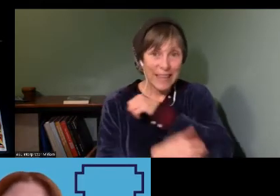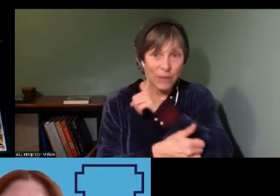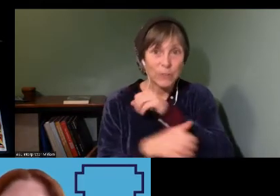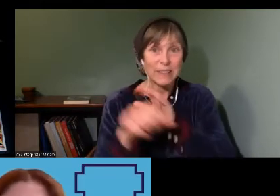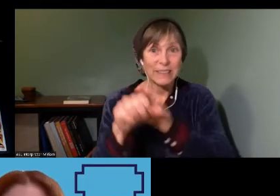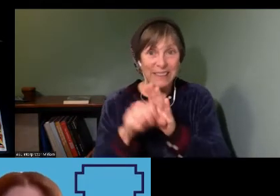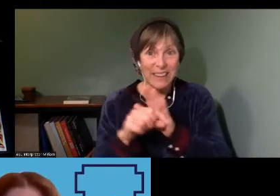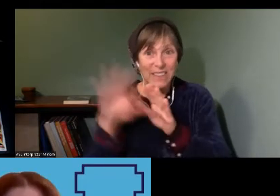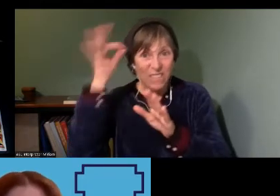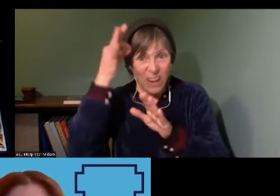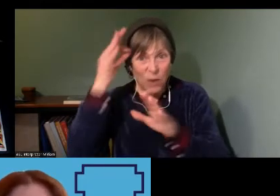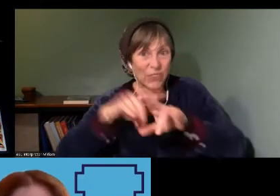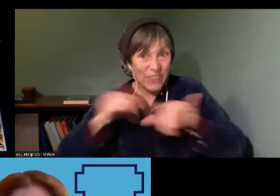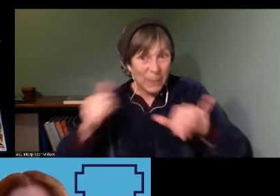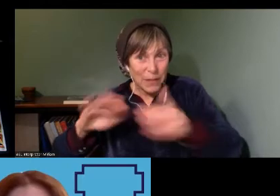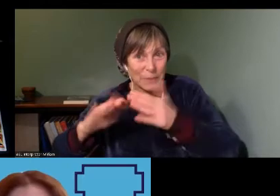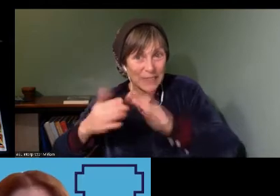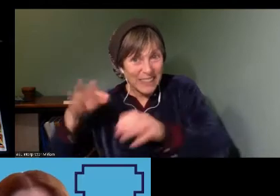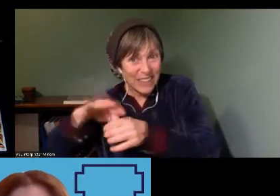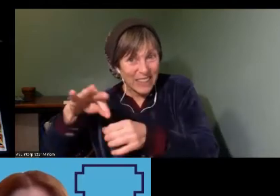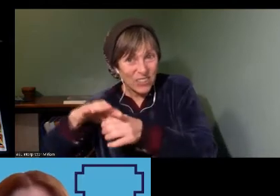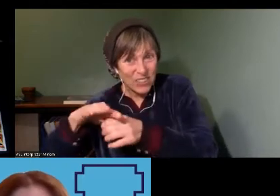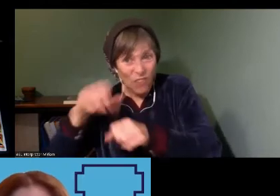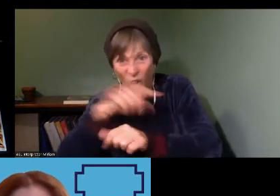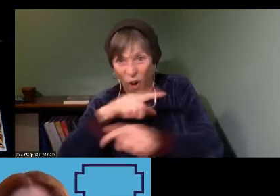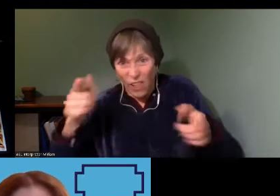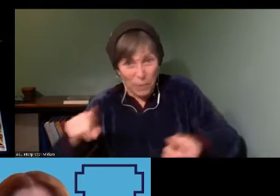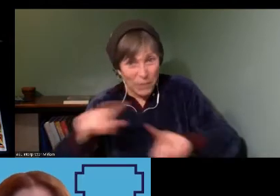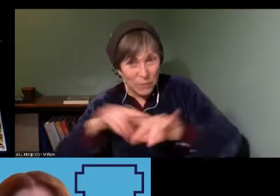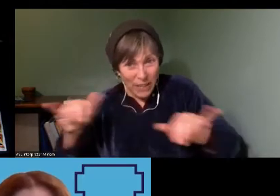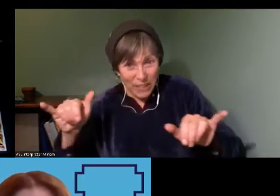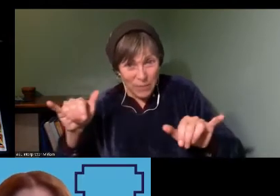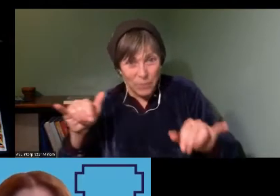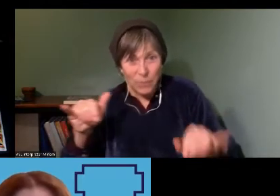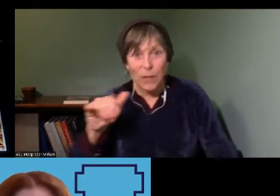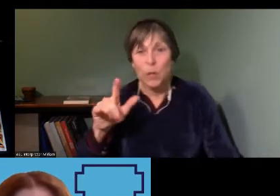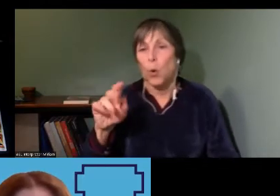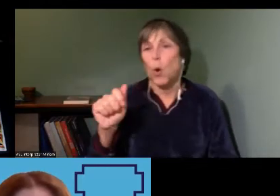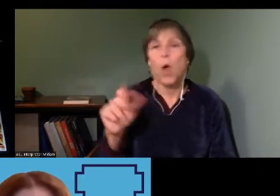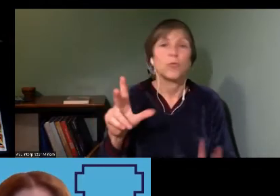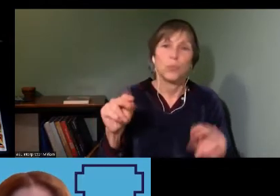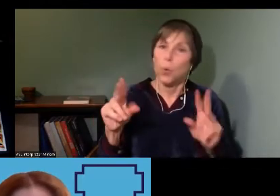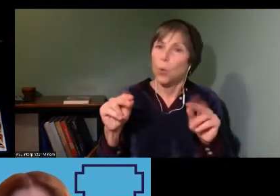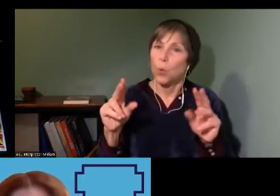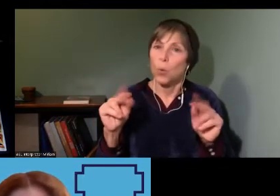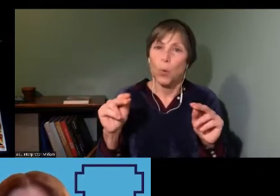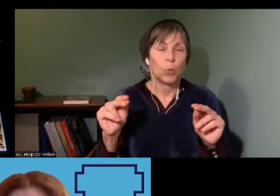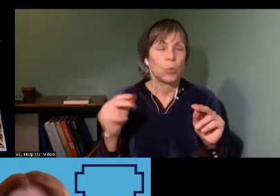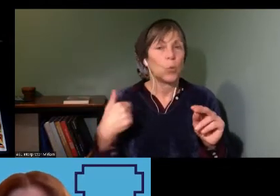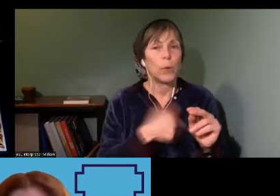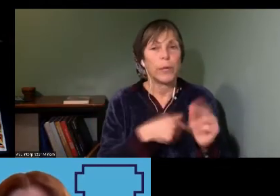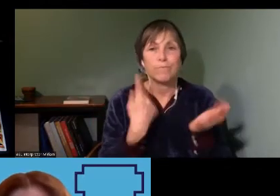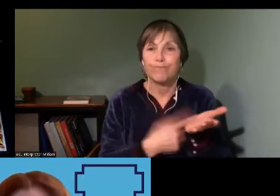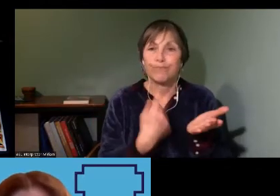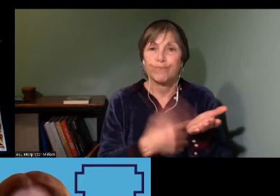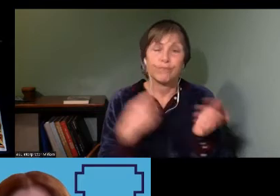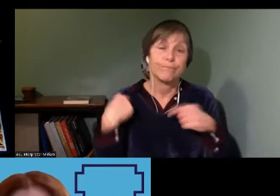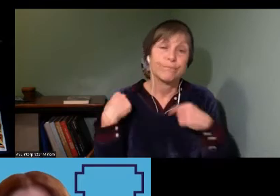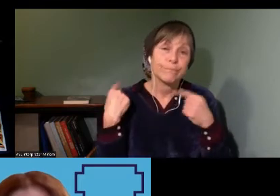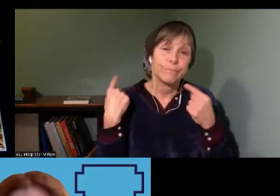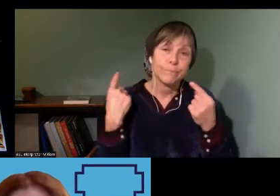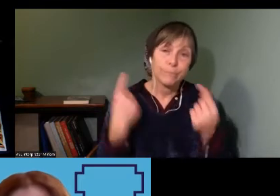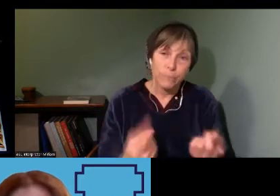we do not um that's been something that we've talked about um for a long time um just because there